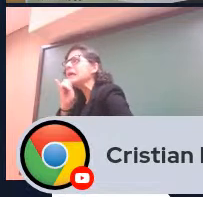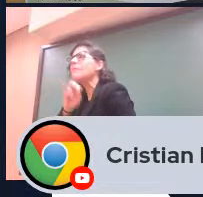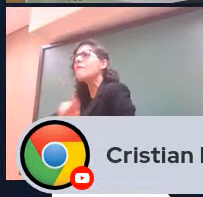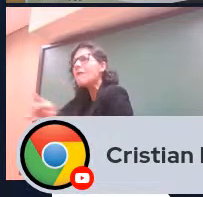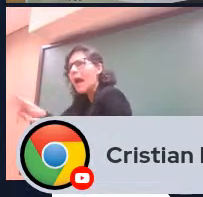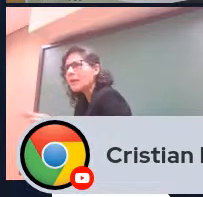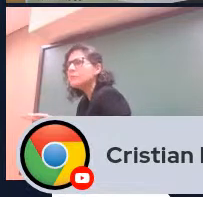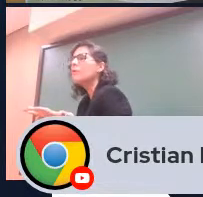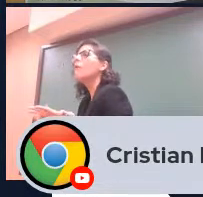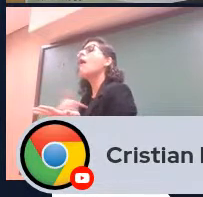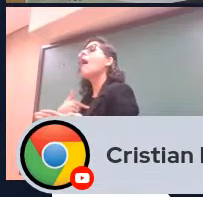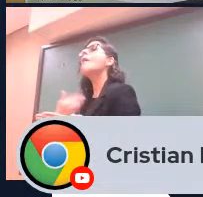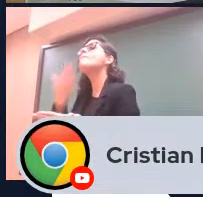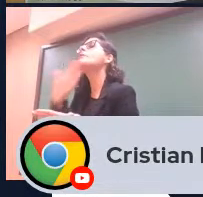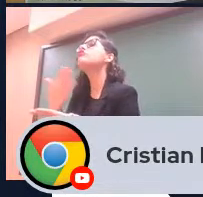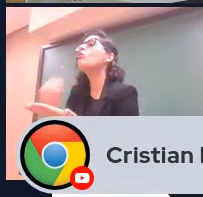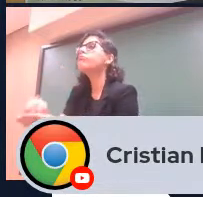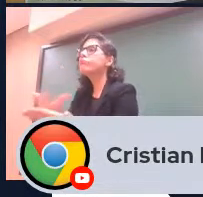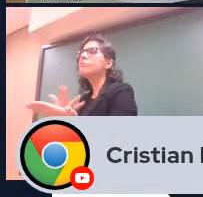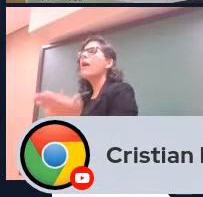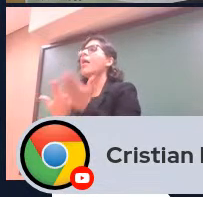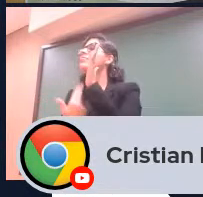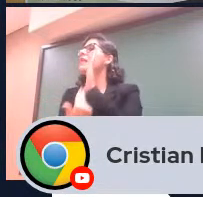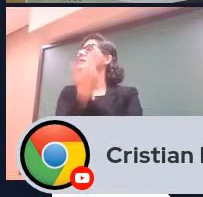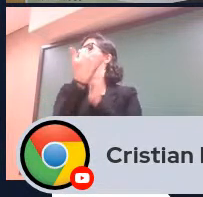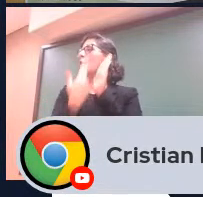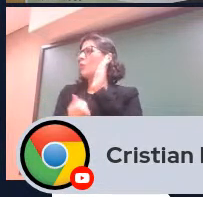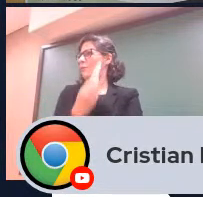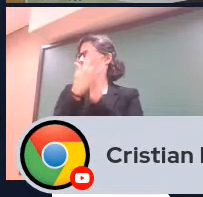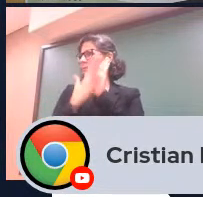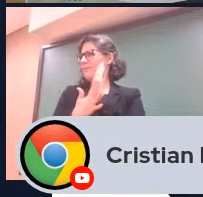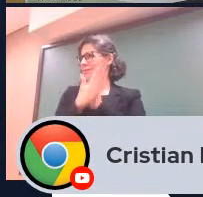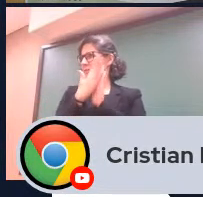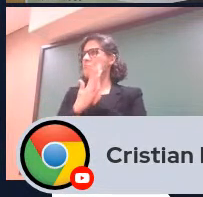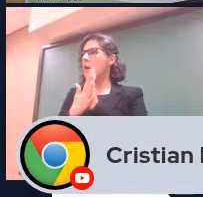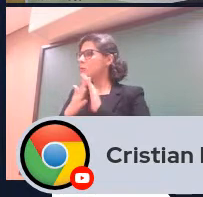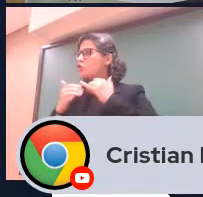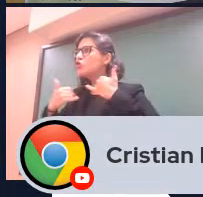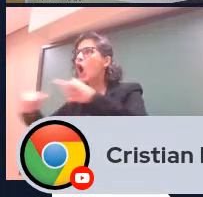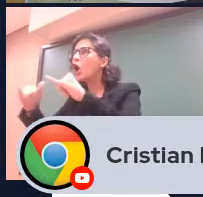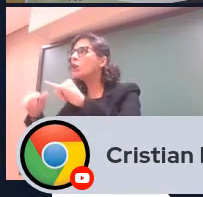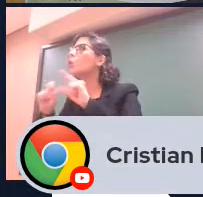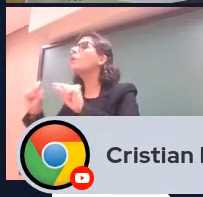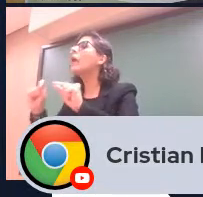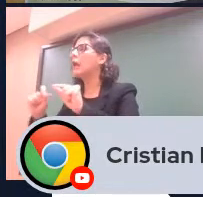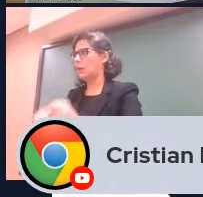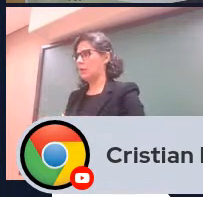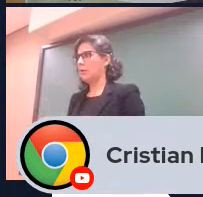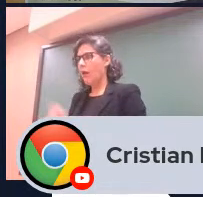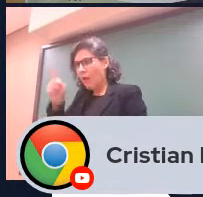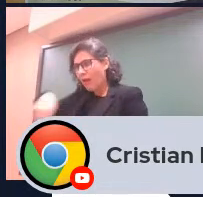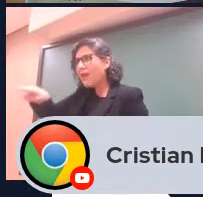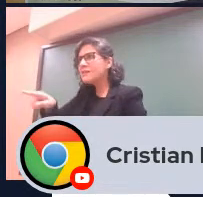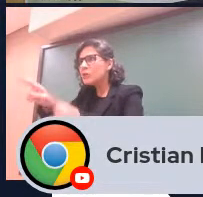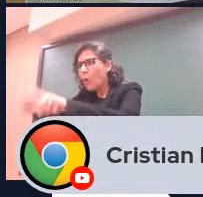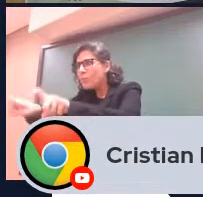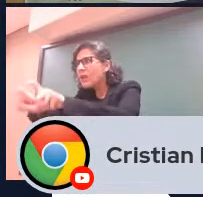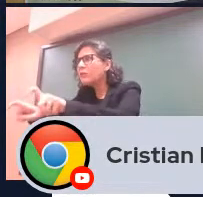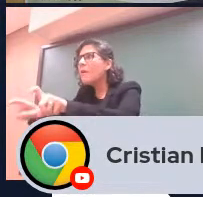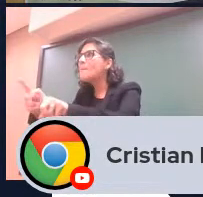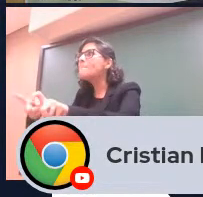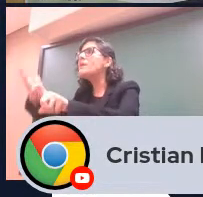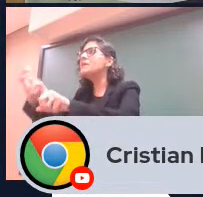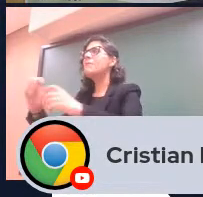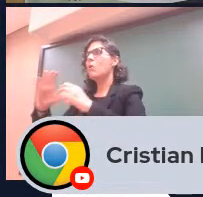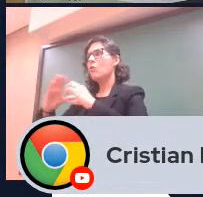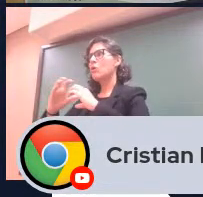for illustrations. One of the shocking things is that he noticed that some of the material that